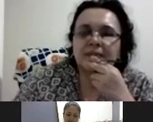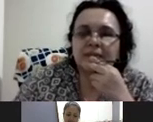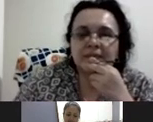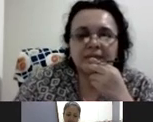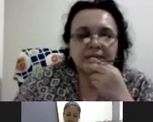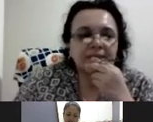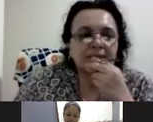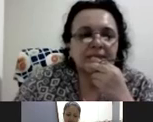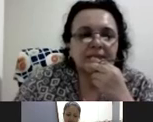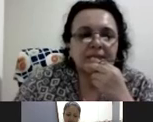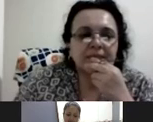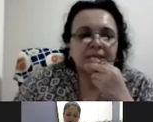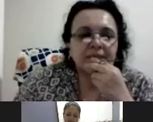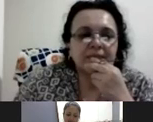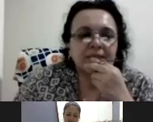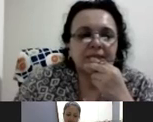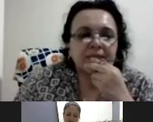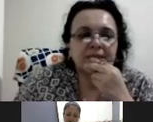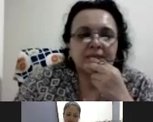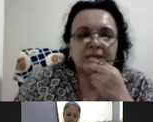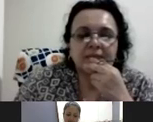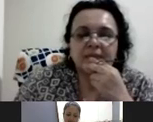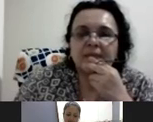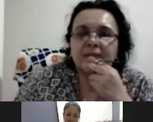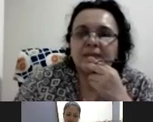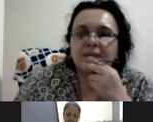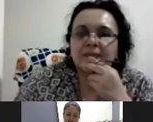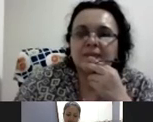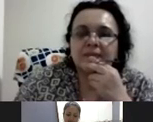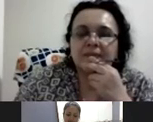Say, why don't you come with us?